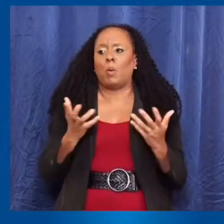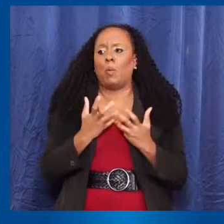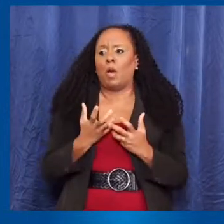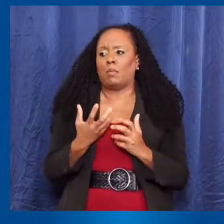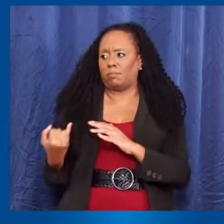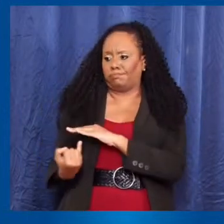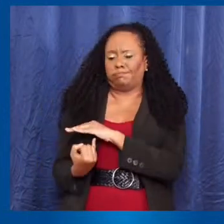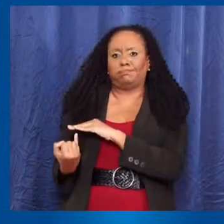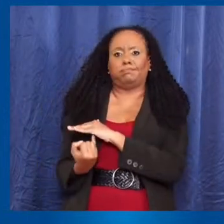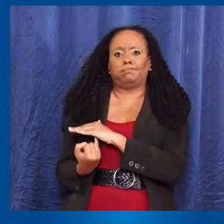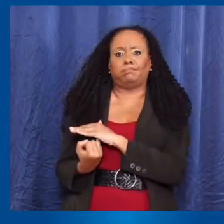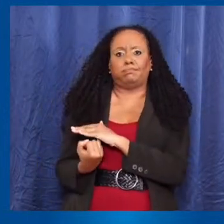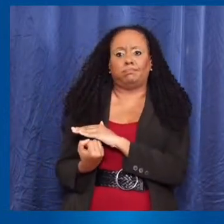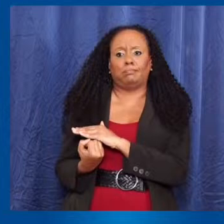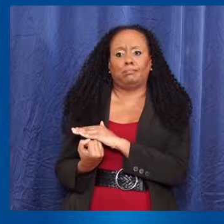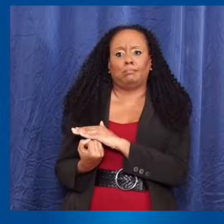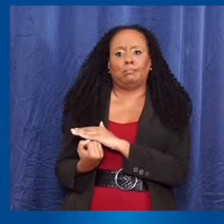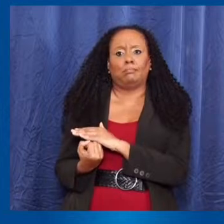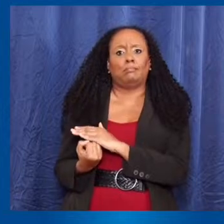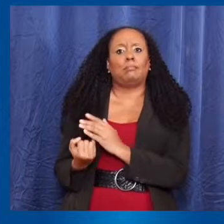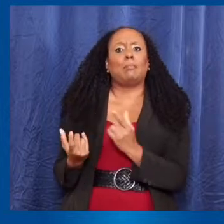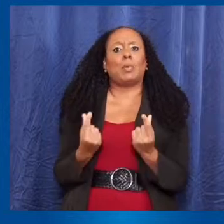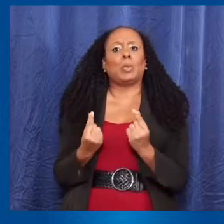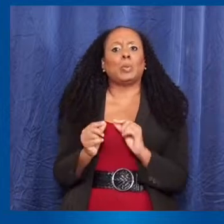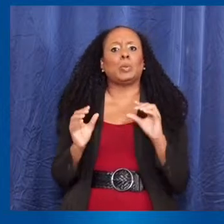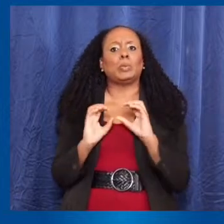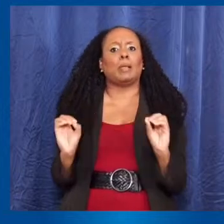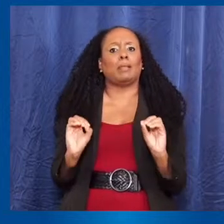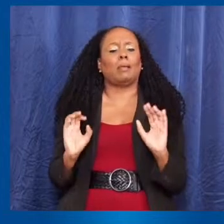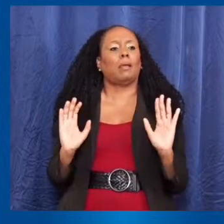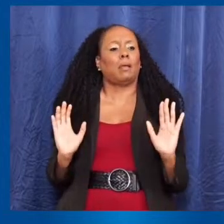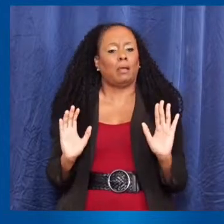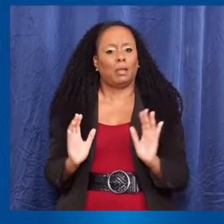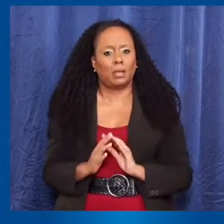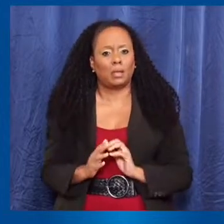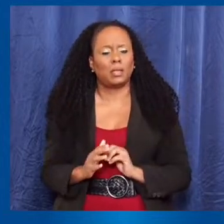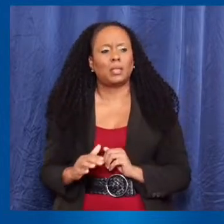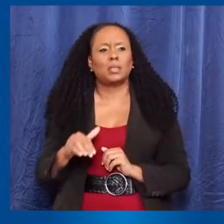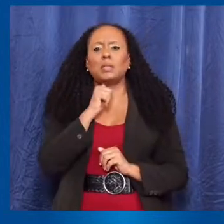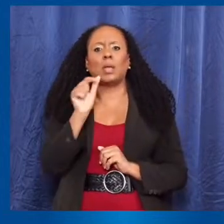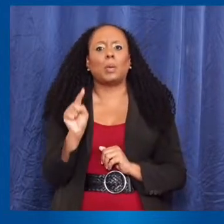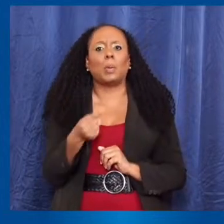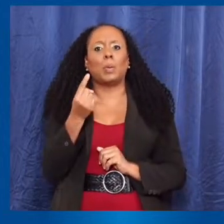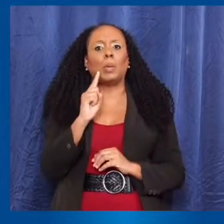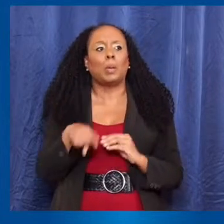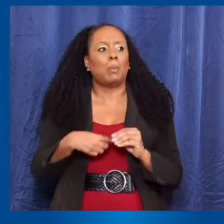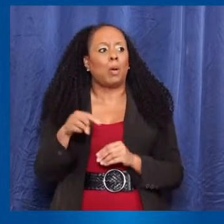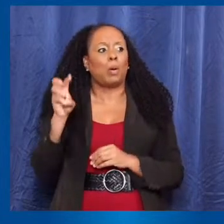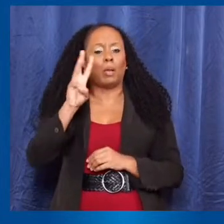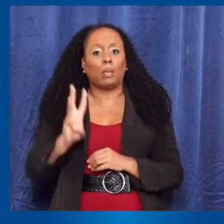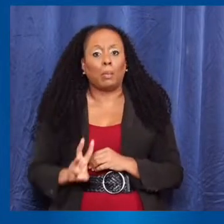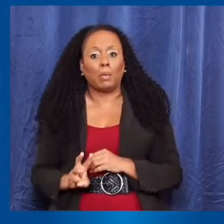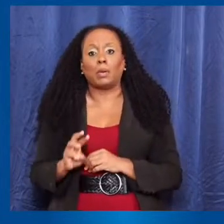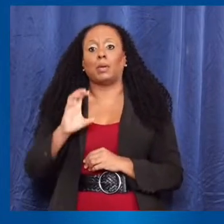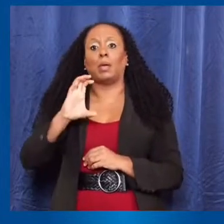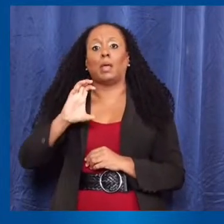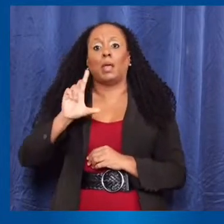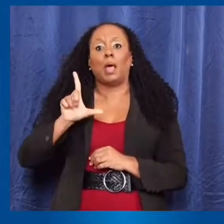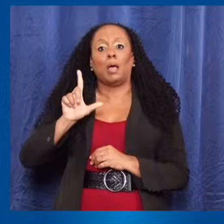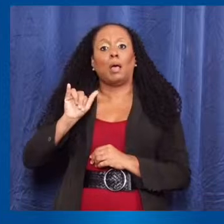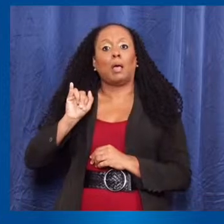still. And this is not just about climate, but it is also about